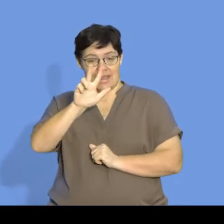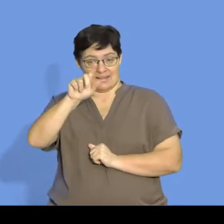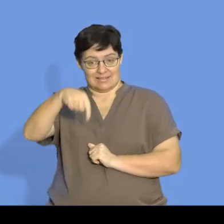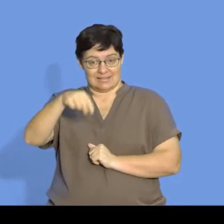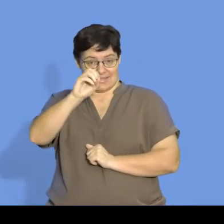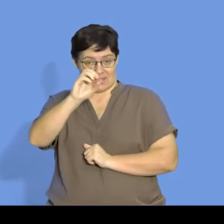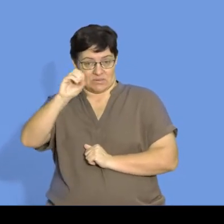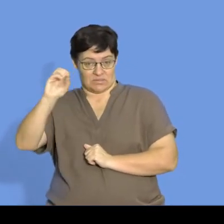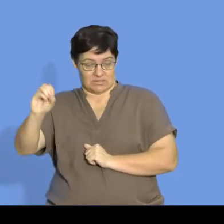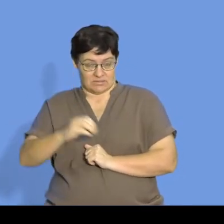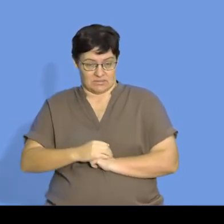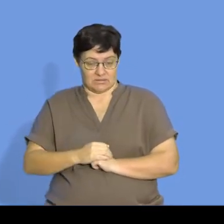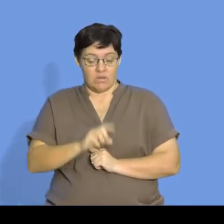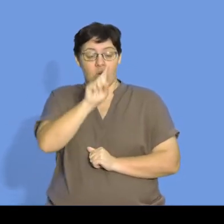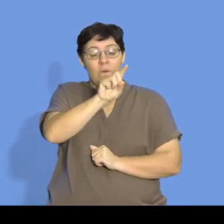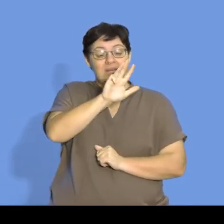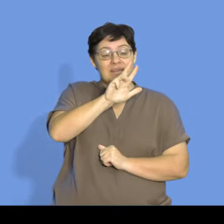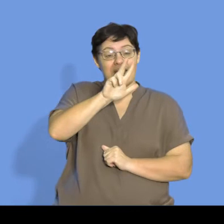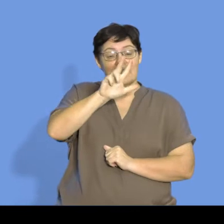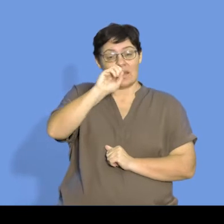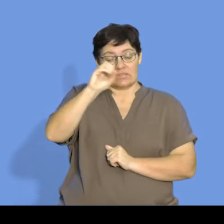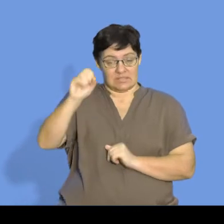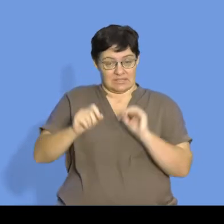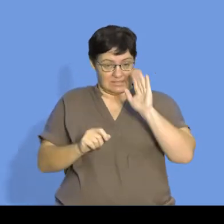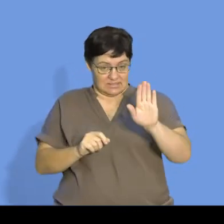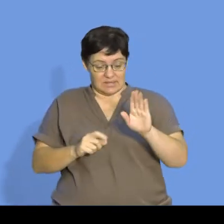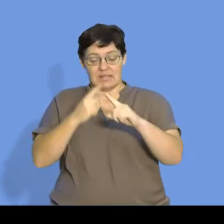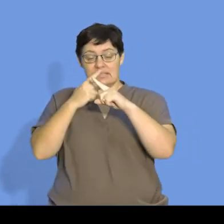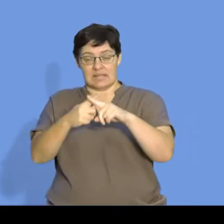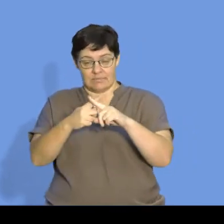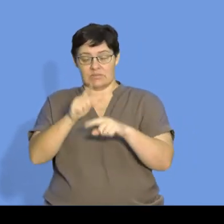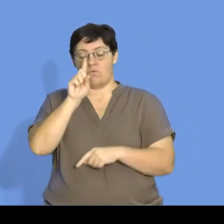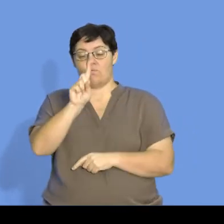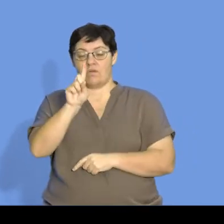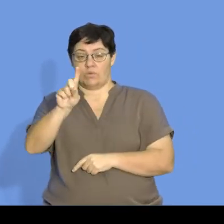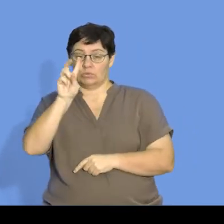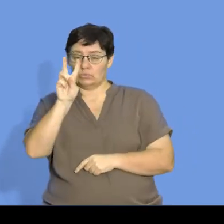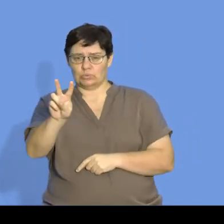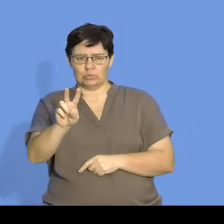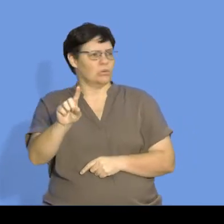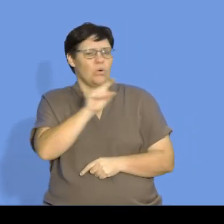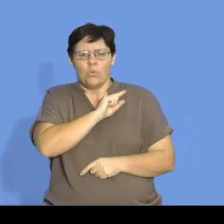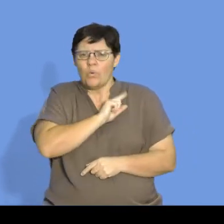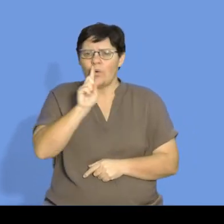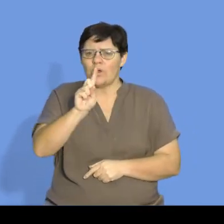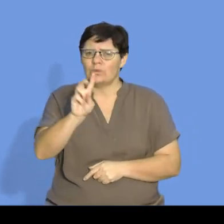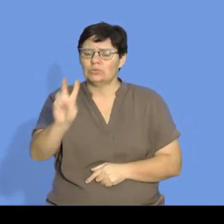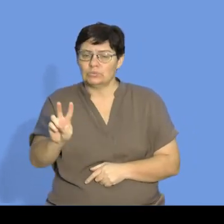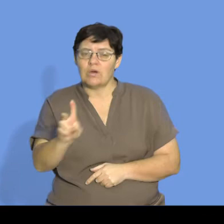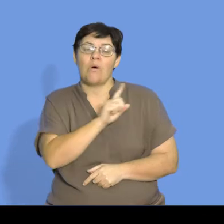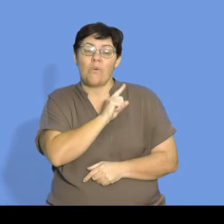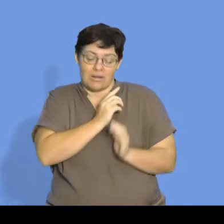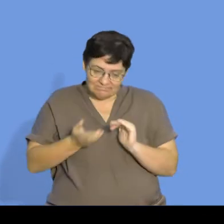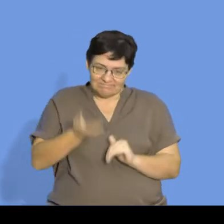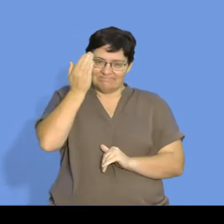198,000. So you take your 198,000 times 112. Why is it 112? Because